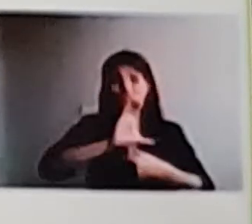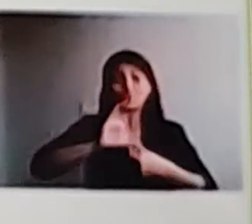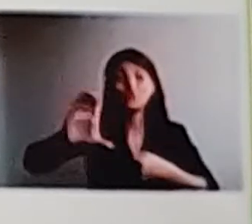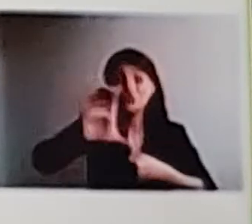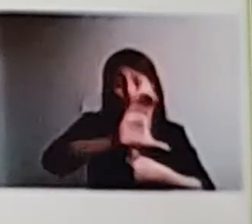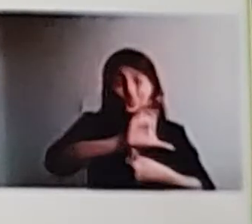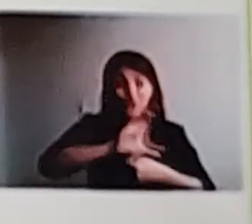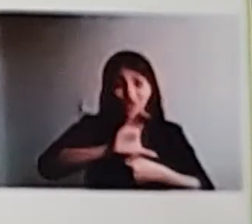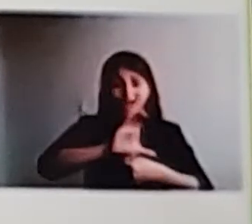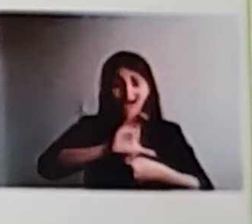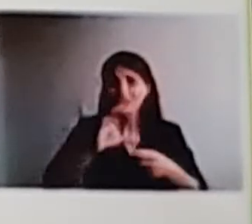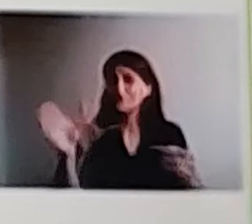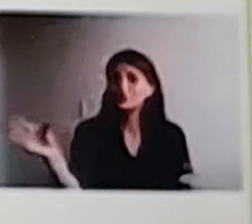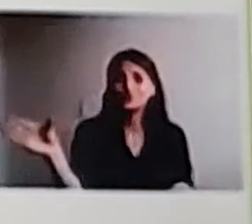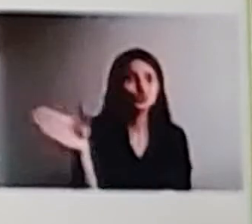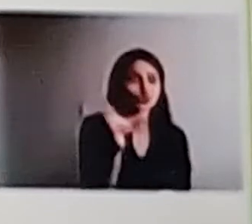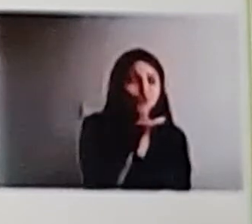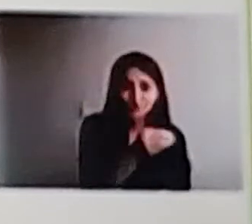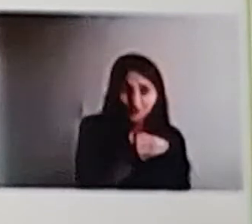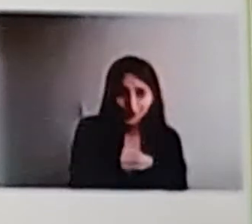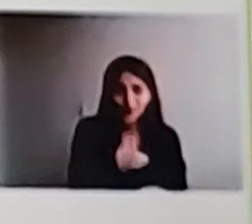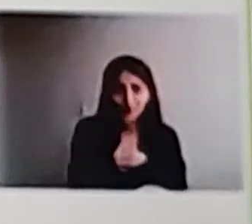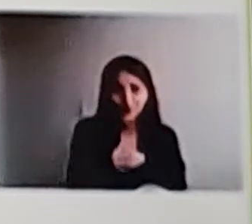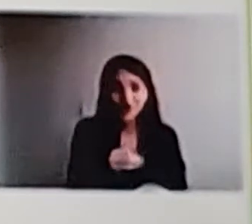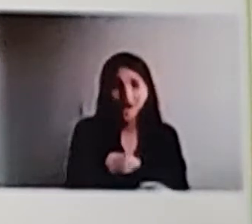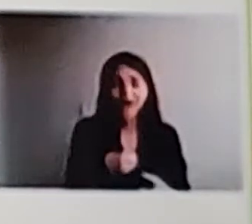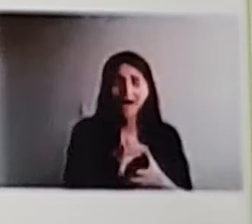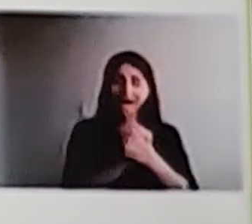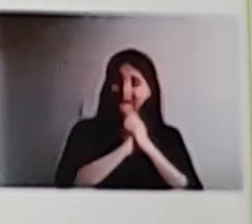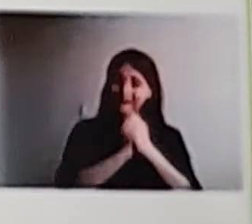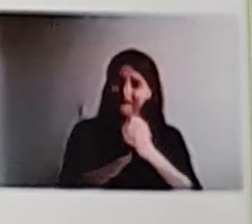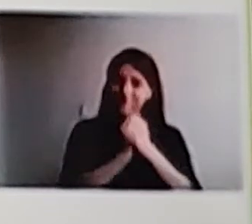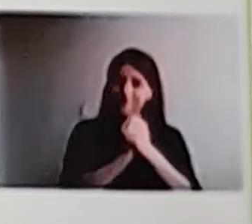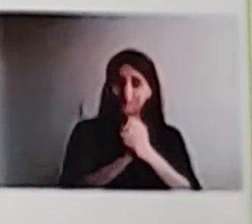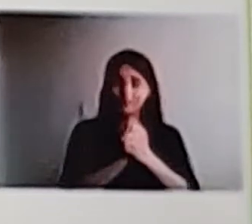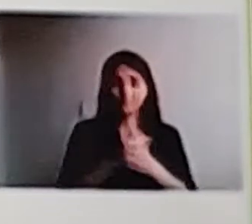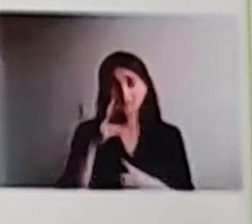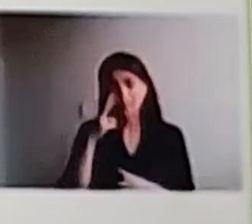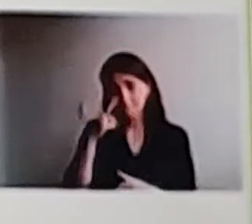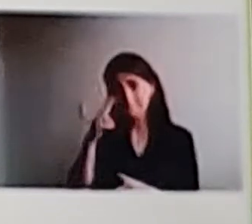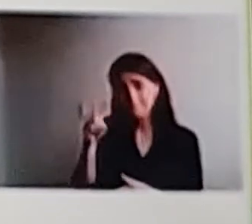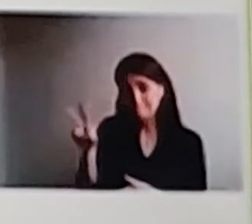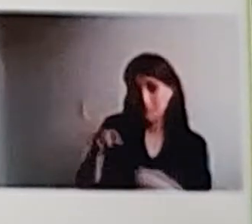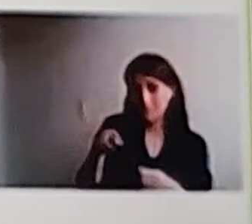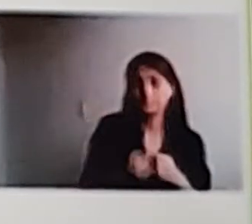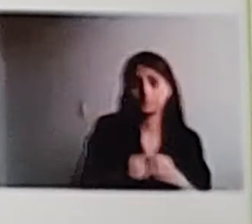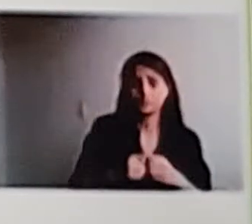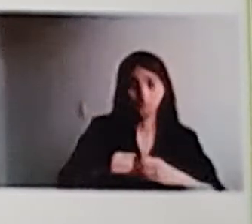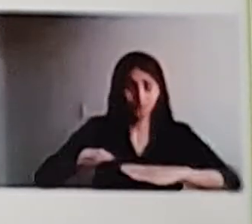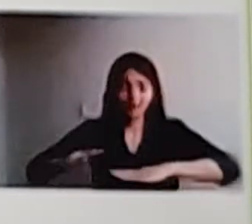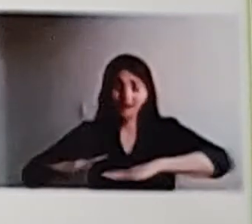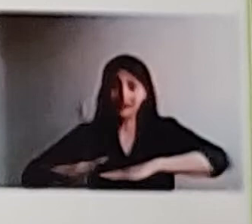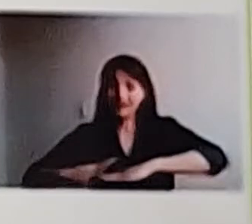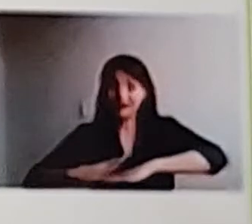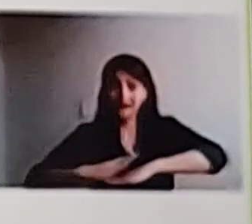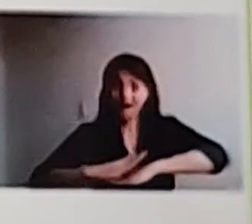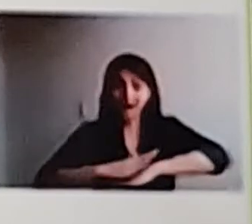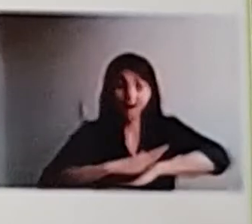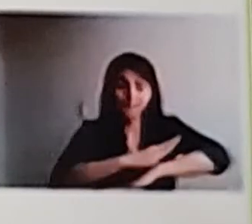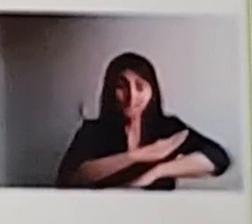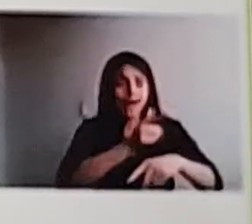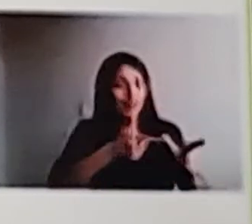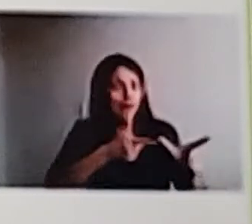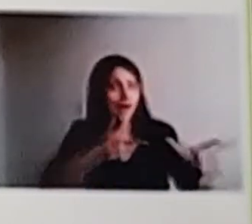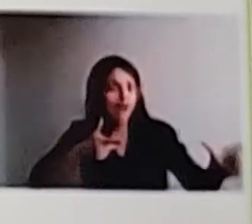government sector, whereas there is a big ramp, and whereas we can go by wheelchair. The bathroom inside the government